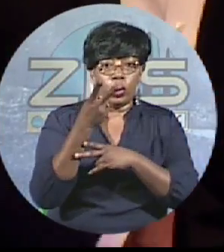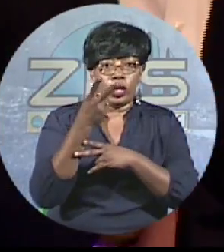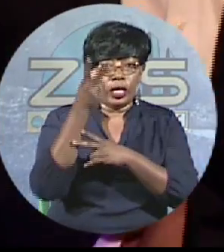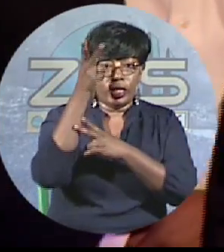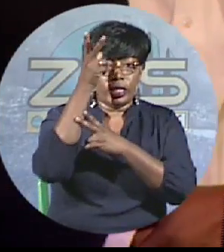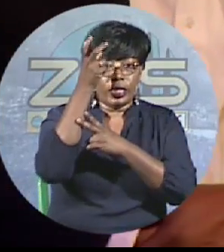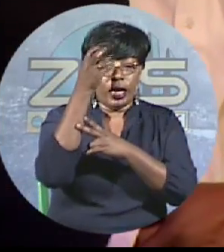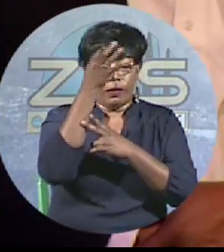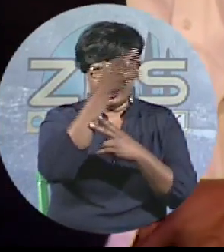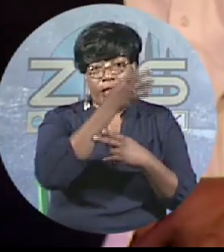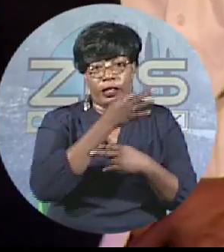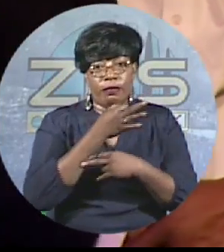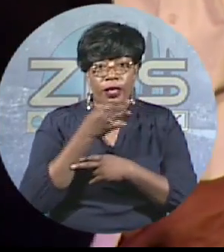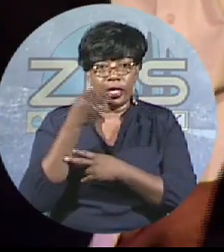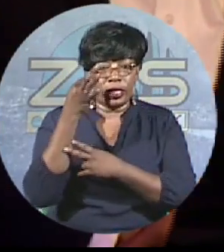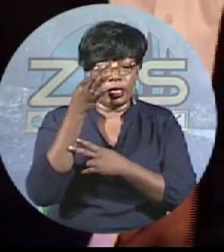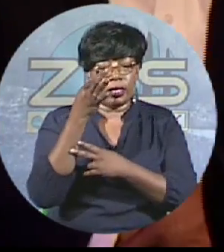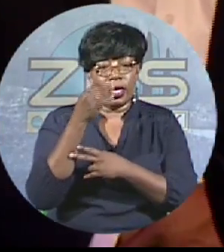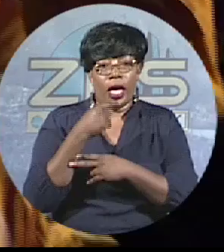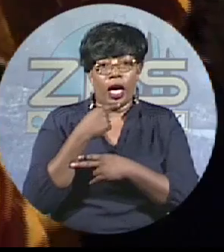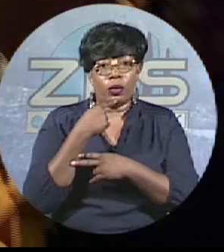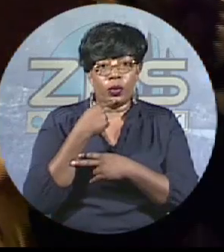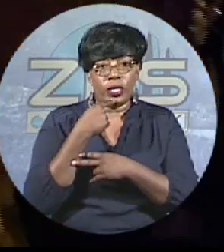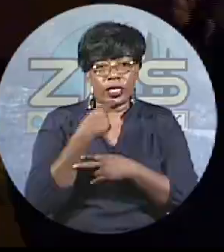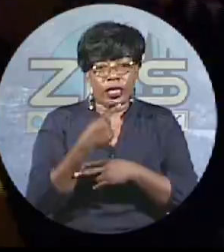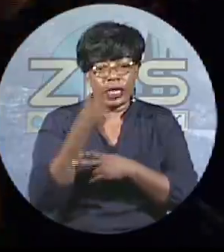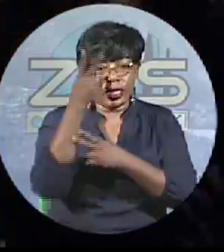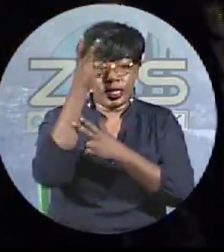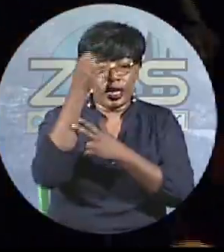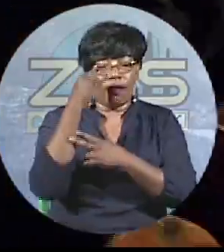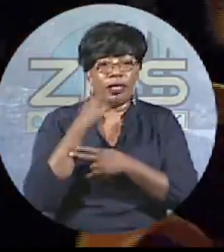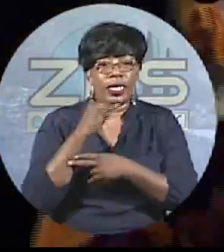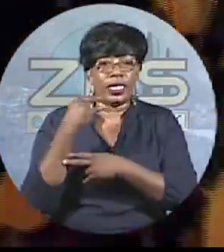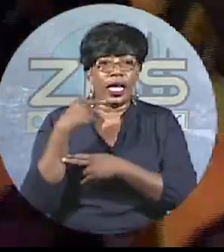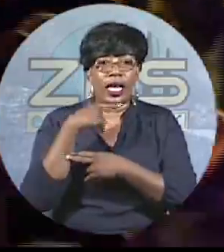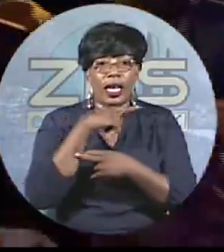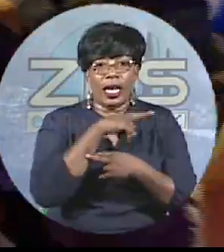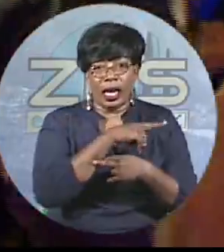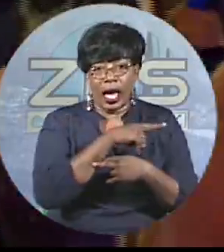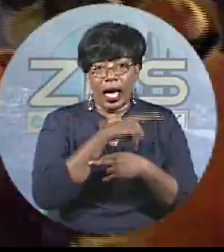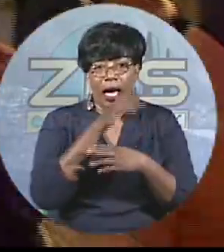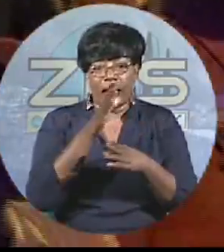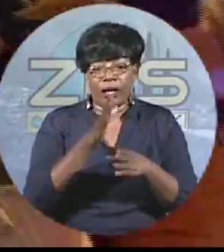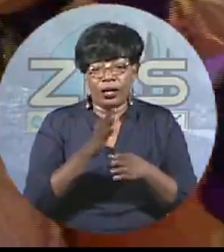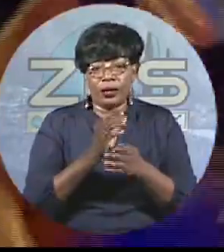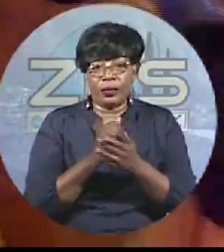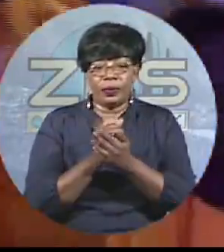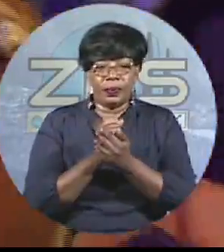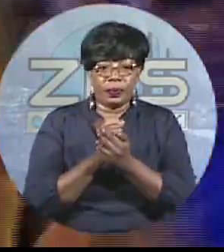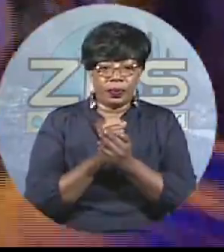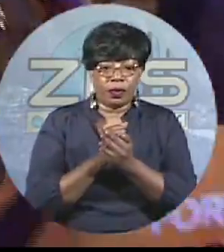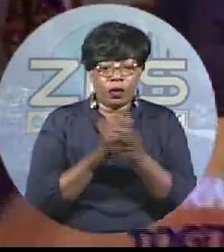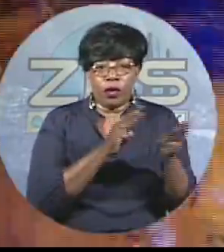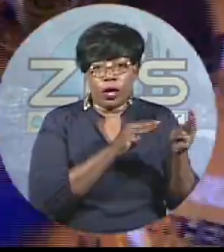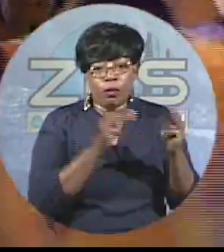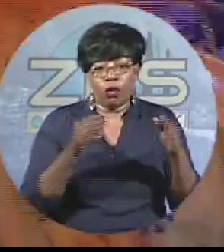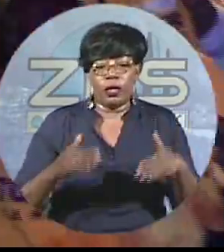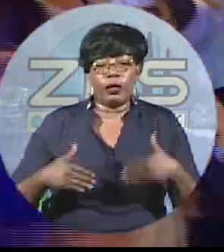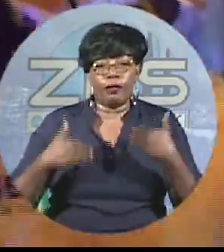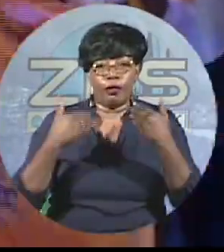in the face and we will say the devil is a liar. are moving